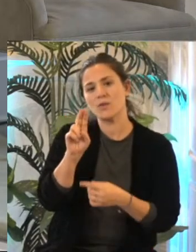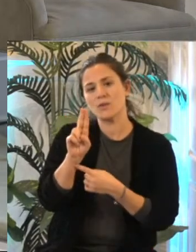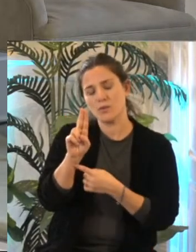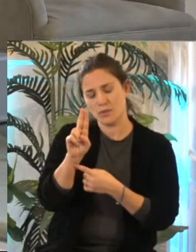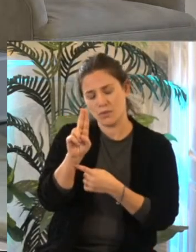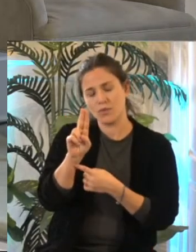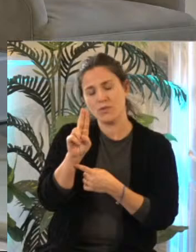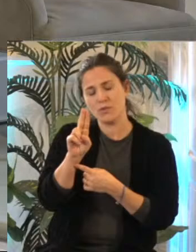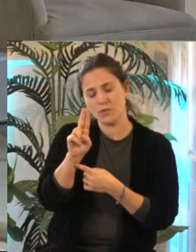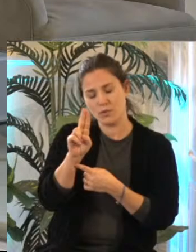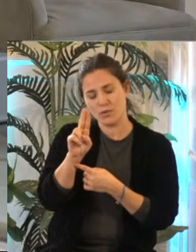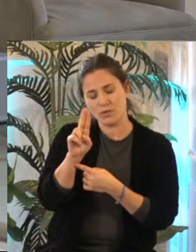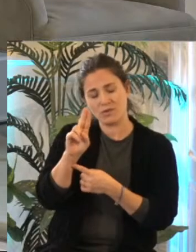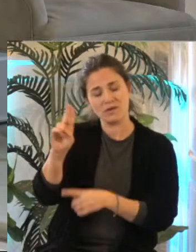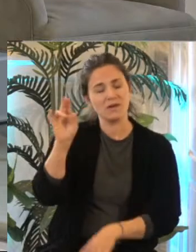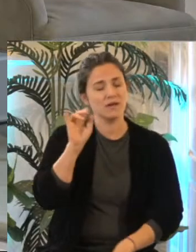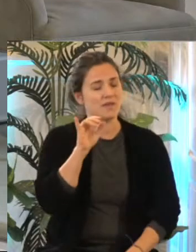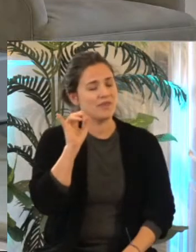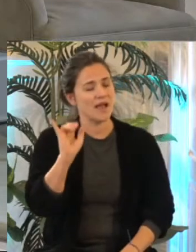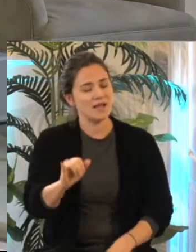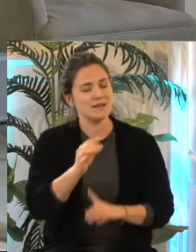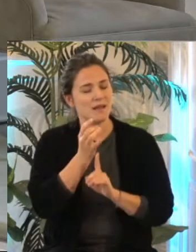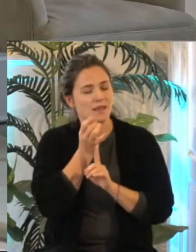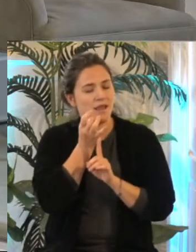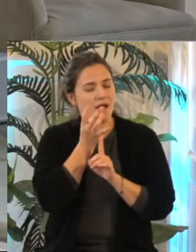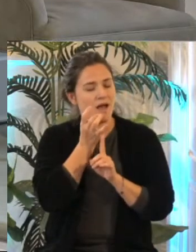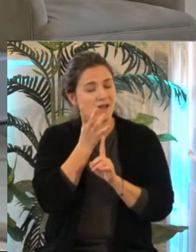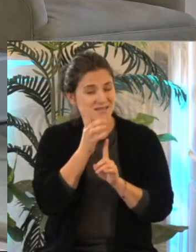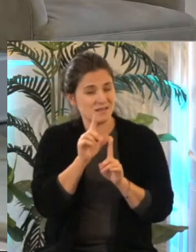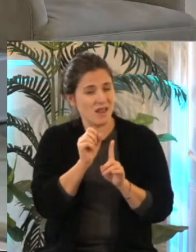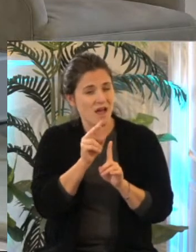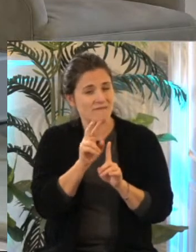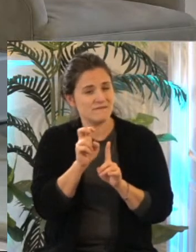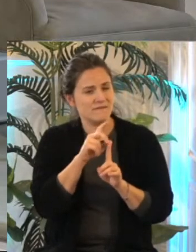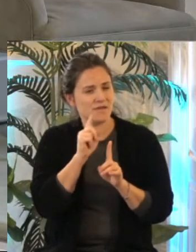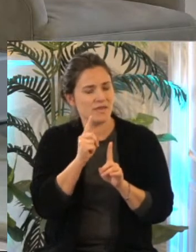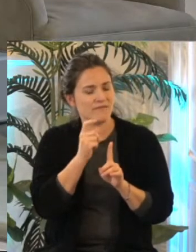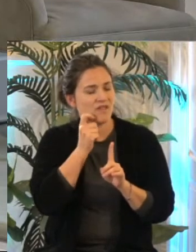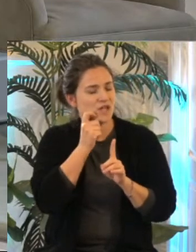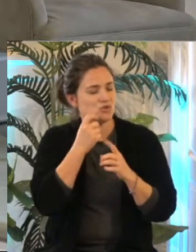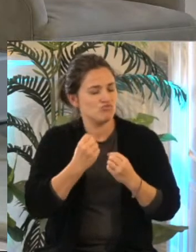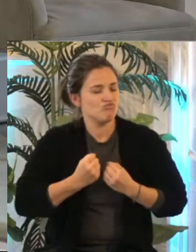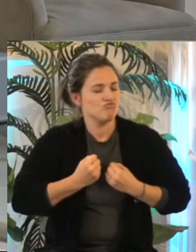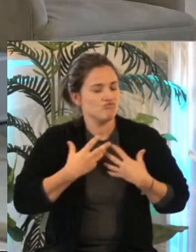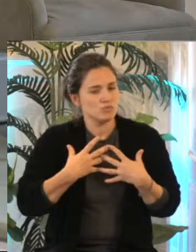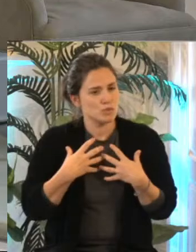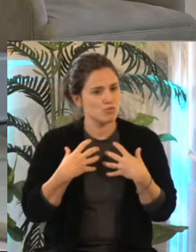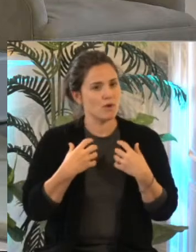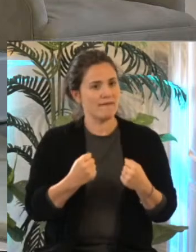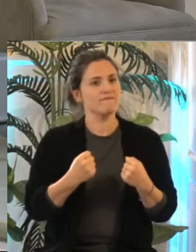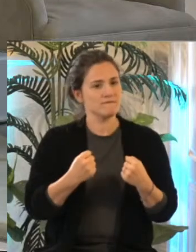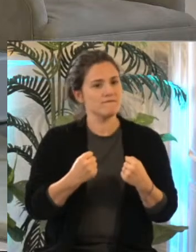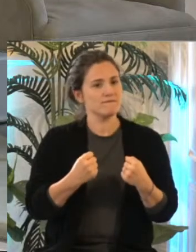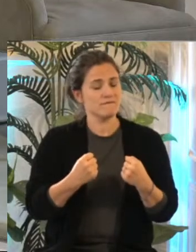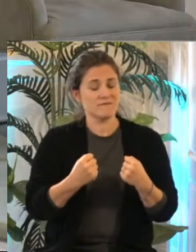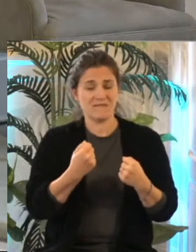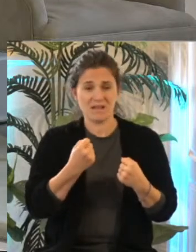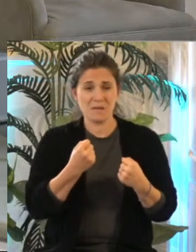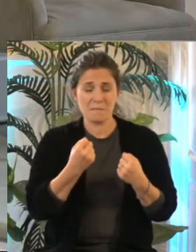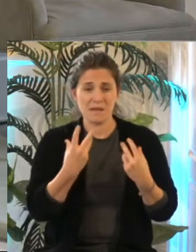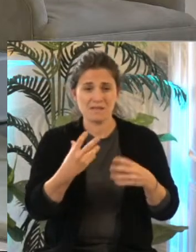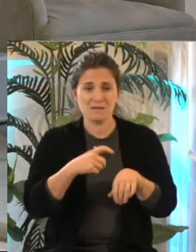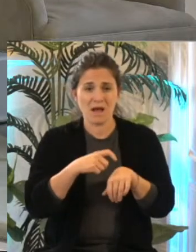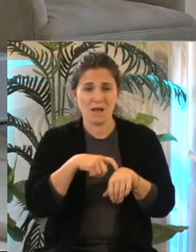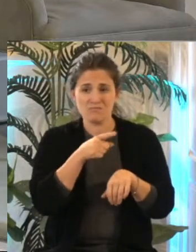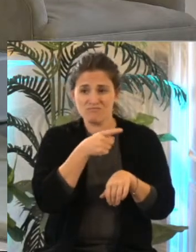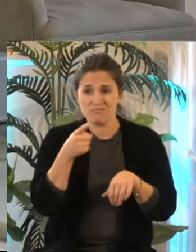In the flush of love's light, we dare be brave, and suddenly we see that love cost all we are and